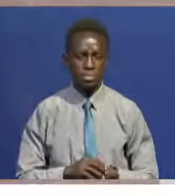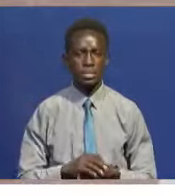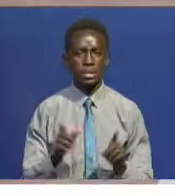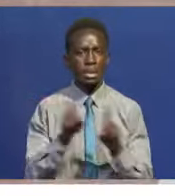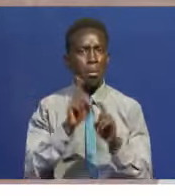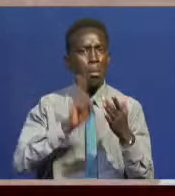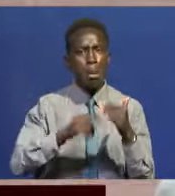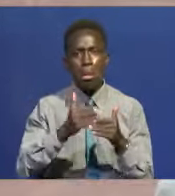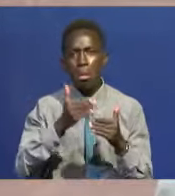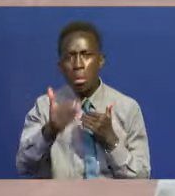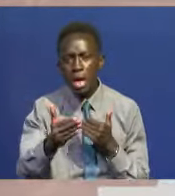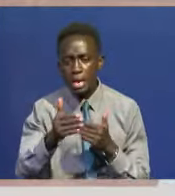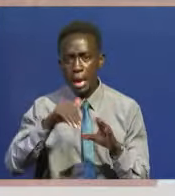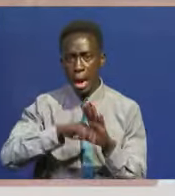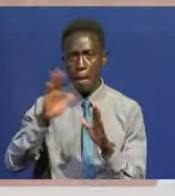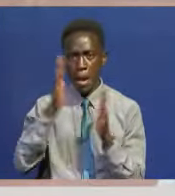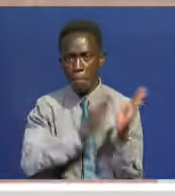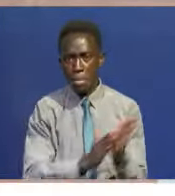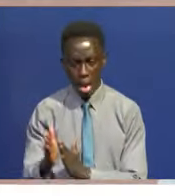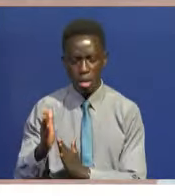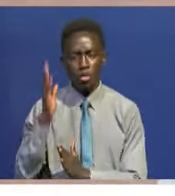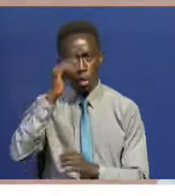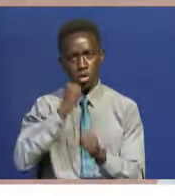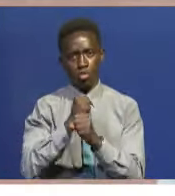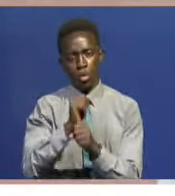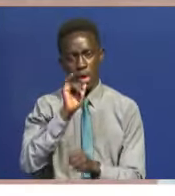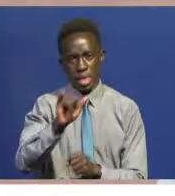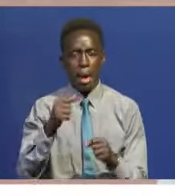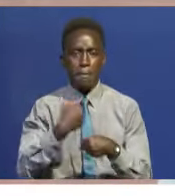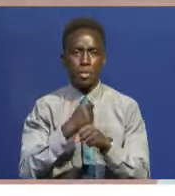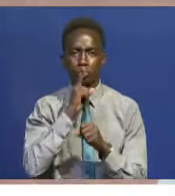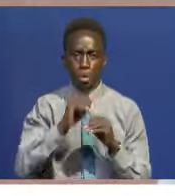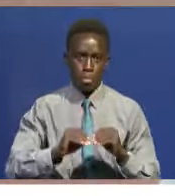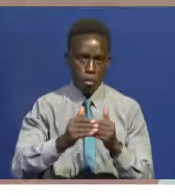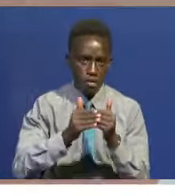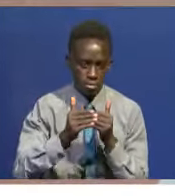tutafanya hiyo tuhakikishe tuende mbele. Thank you, sir, for coming to this county.